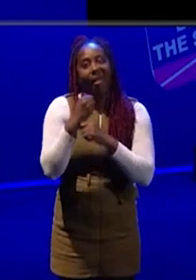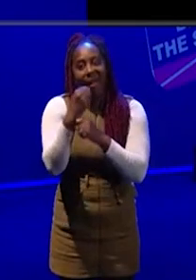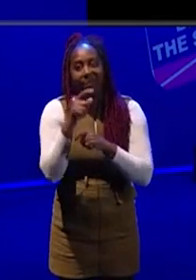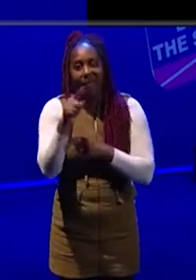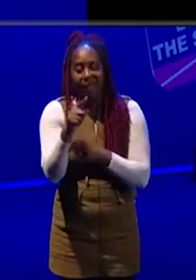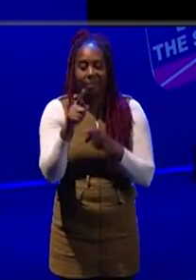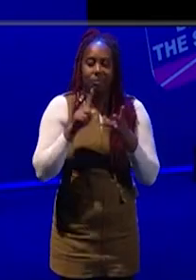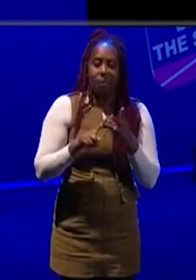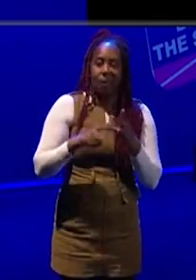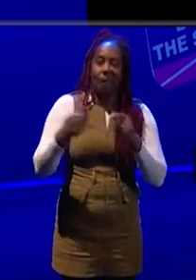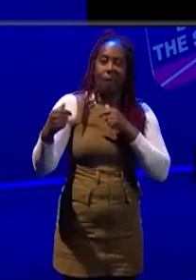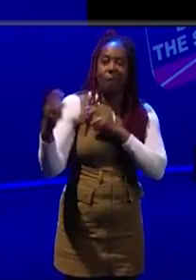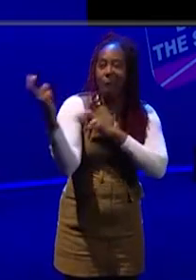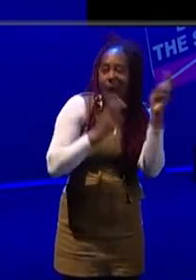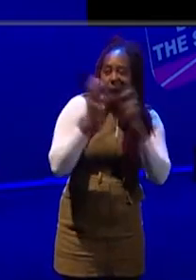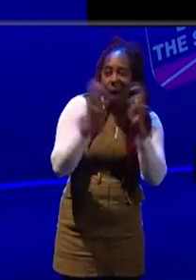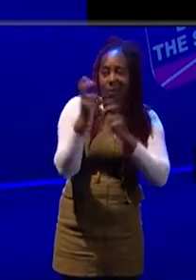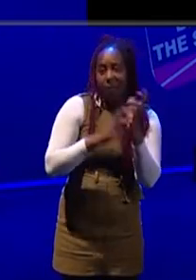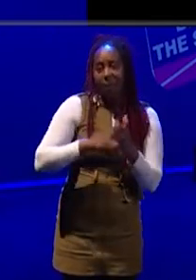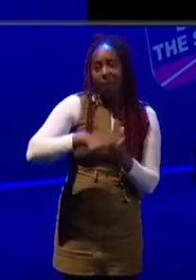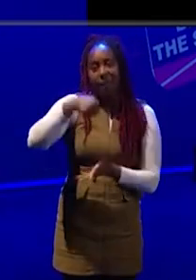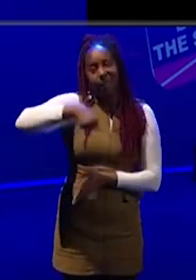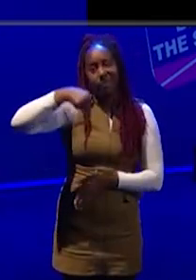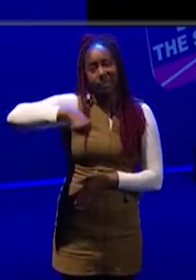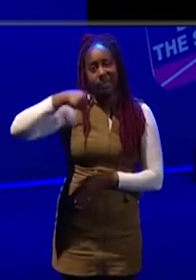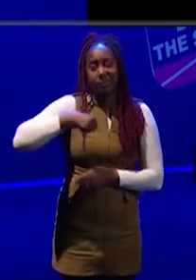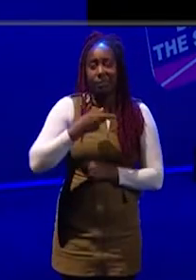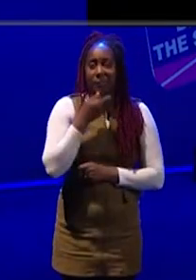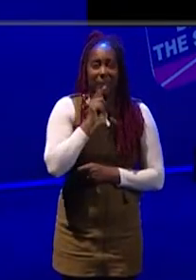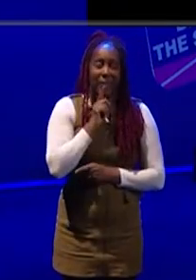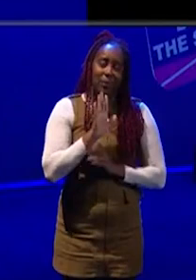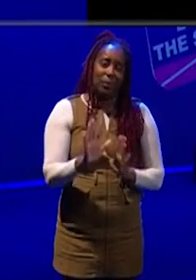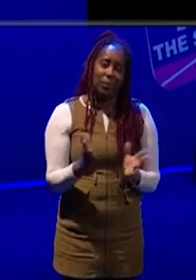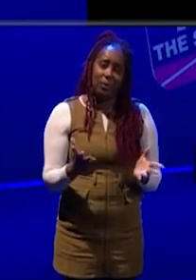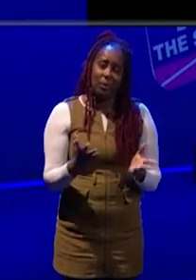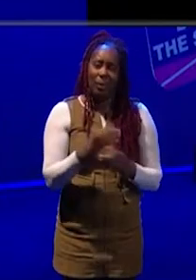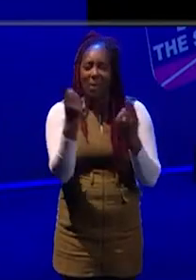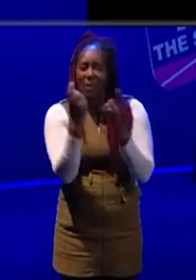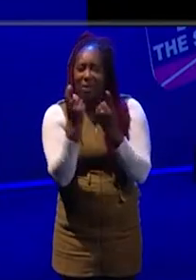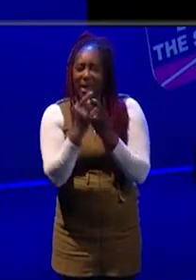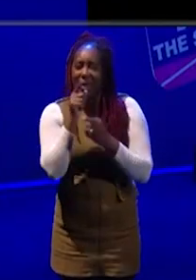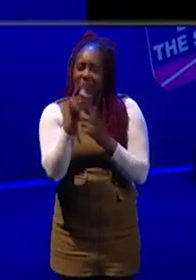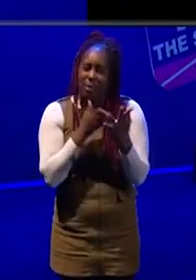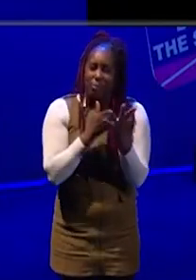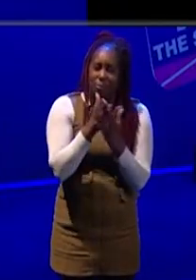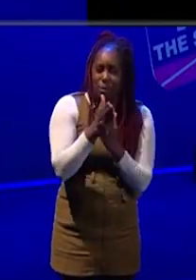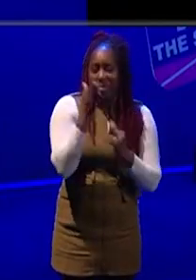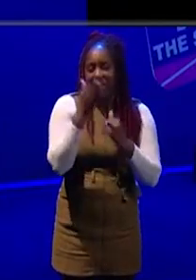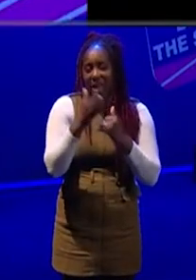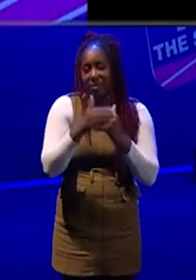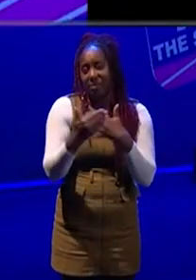or argue about budgets with people. Like that is always the thing that gets me through the end of the